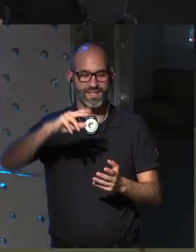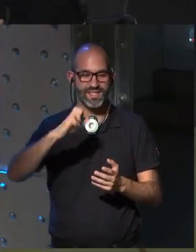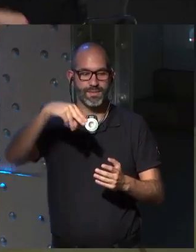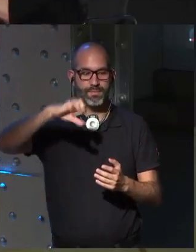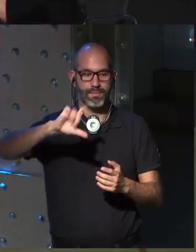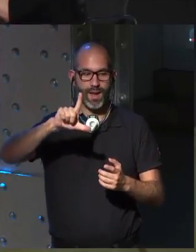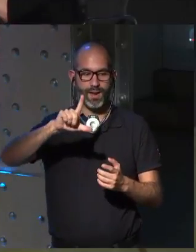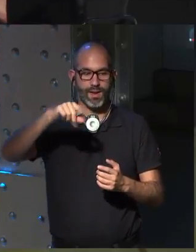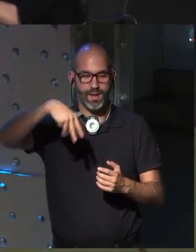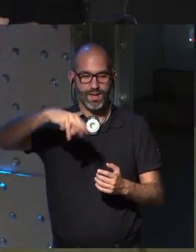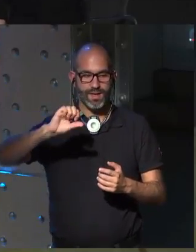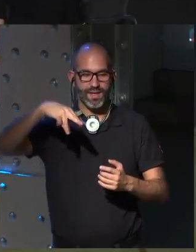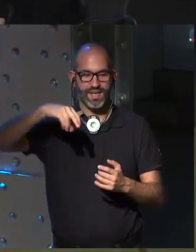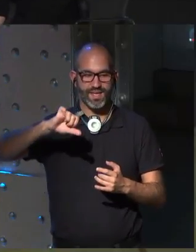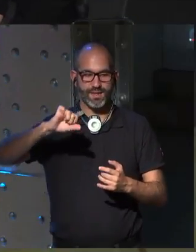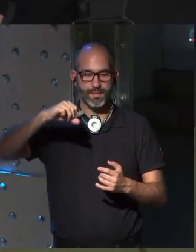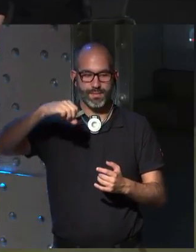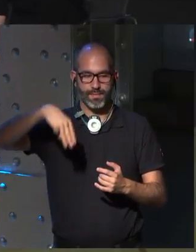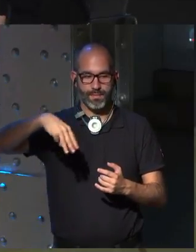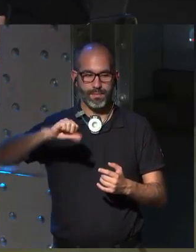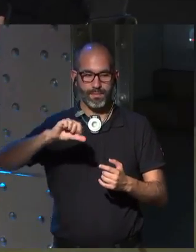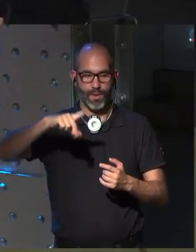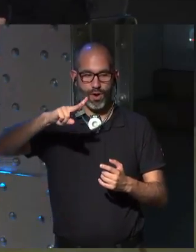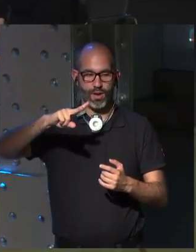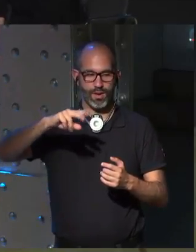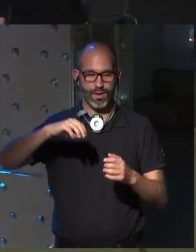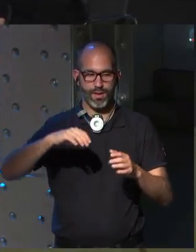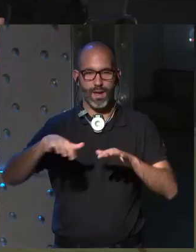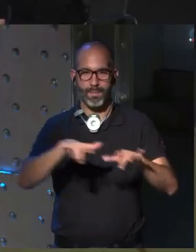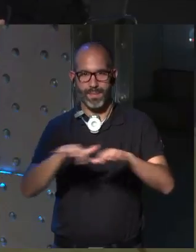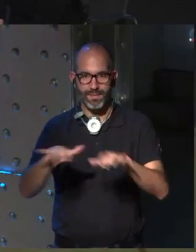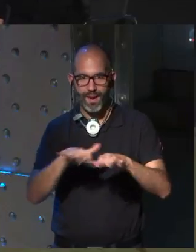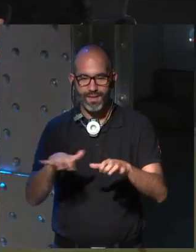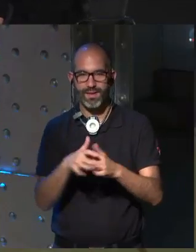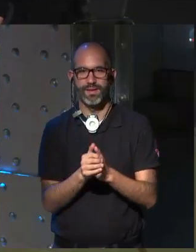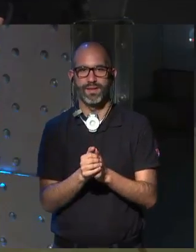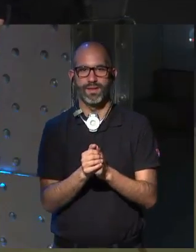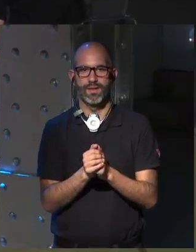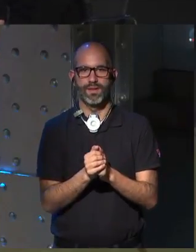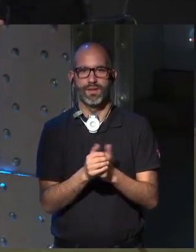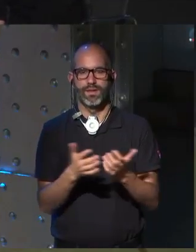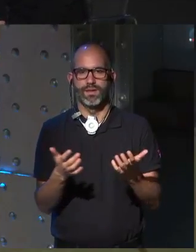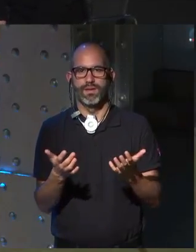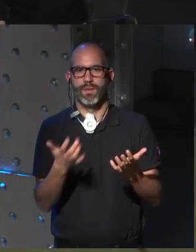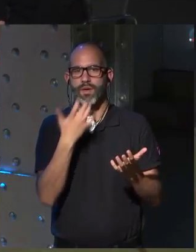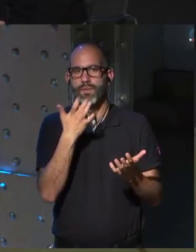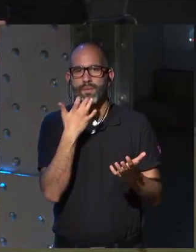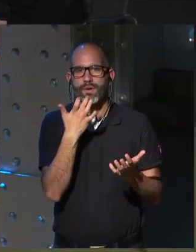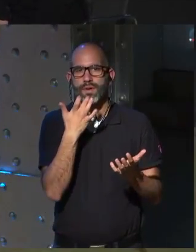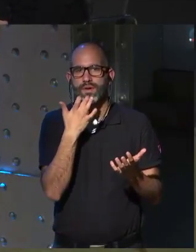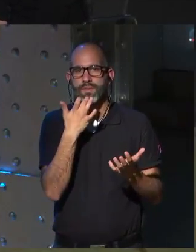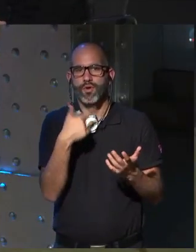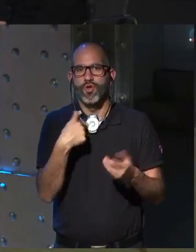sound horrible to you, or he may sound like a blessing, on both things in the same record, really. But I was